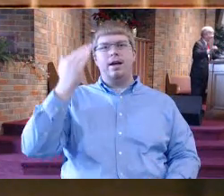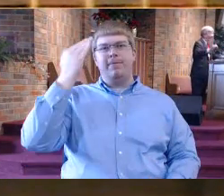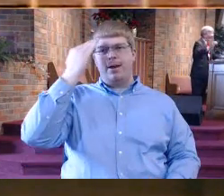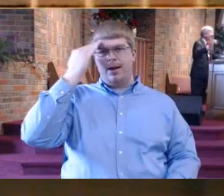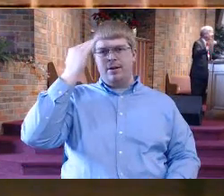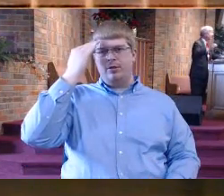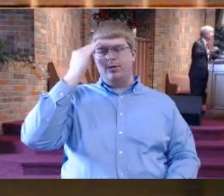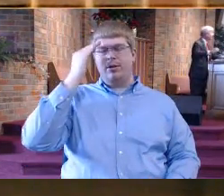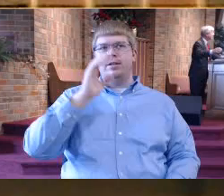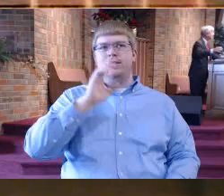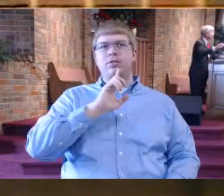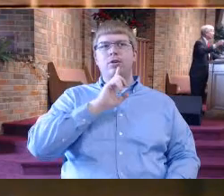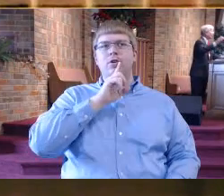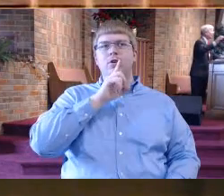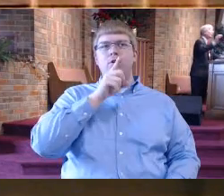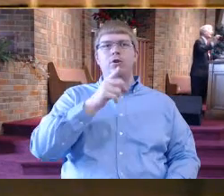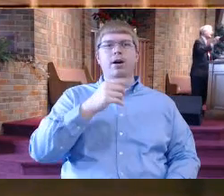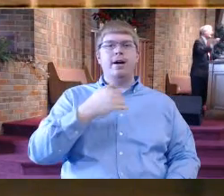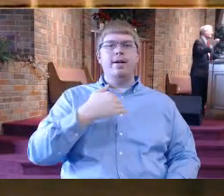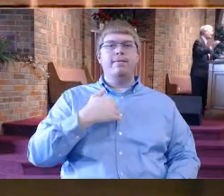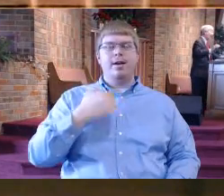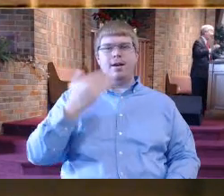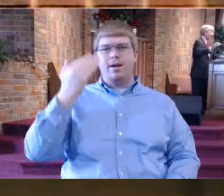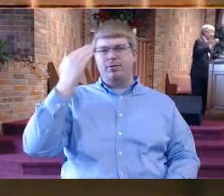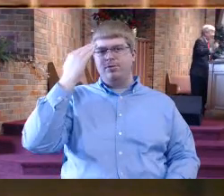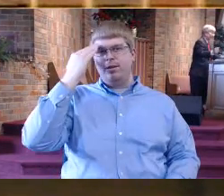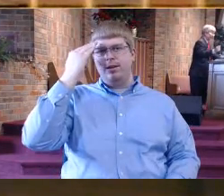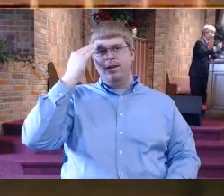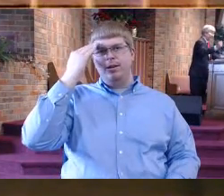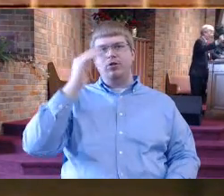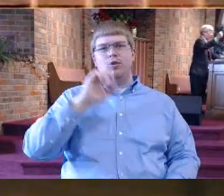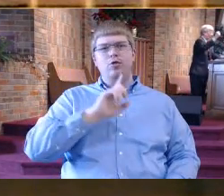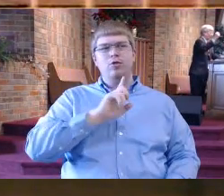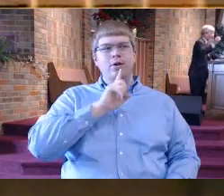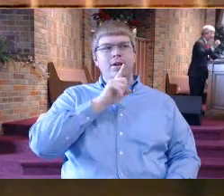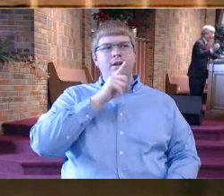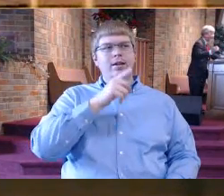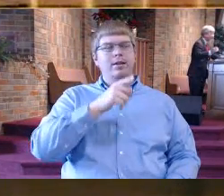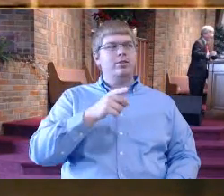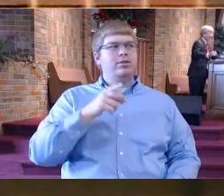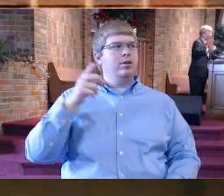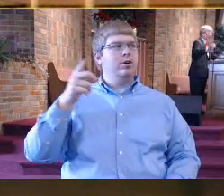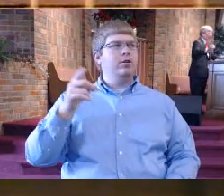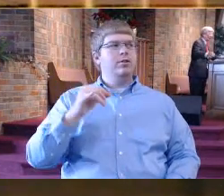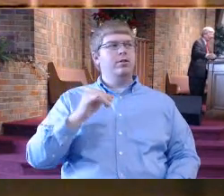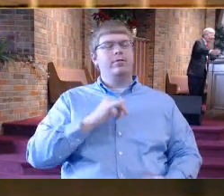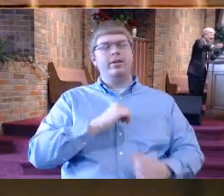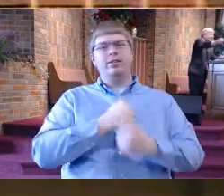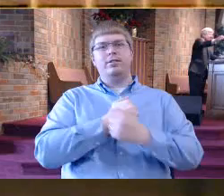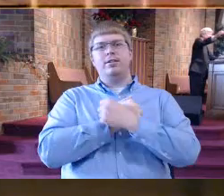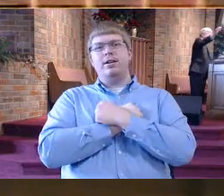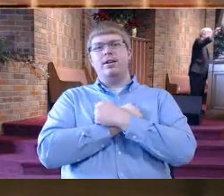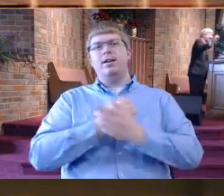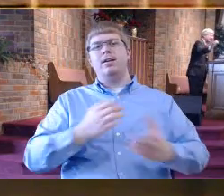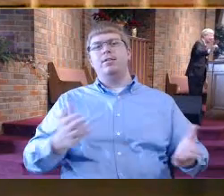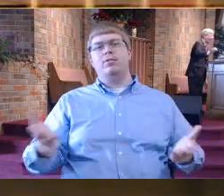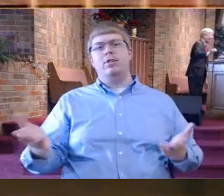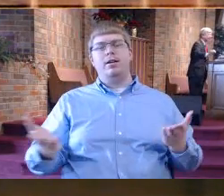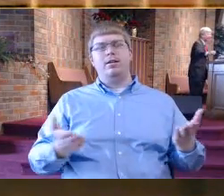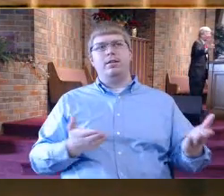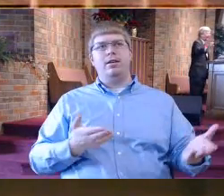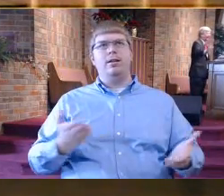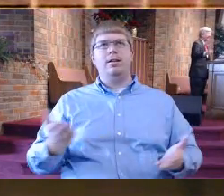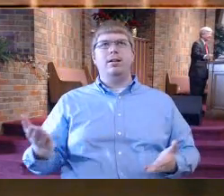I found His soul, I found His soul. His service is